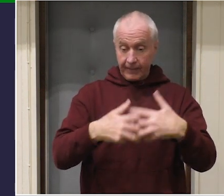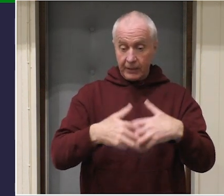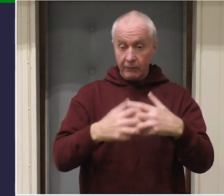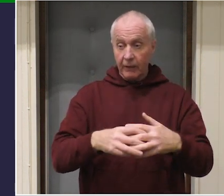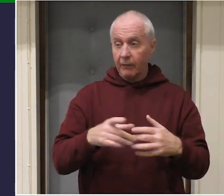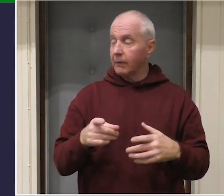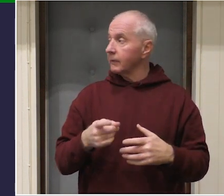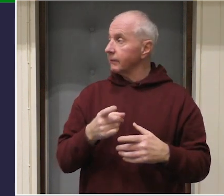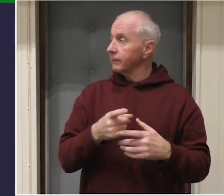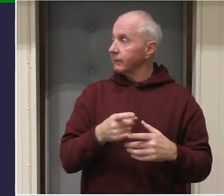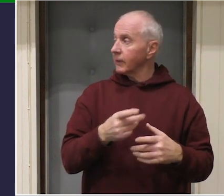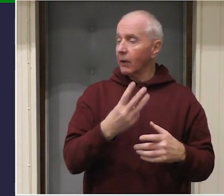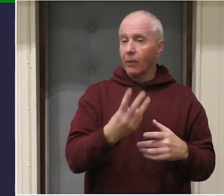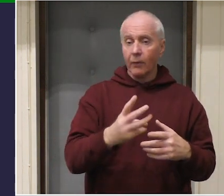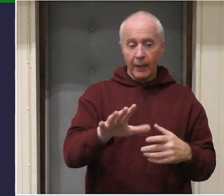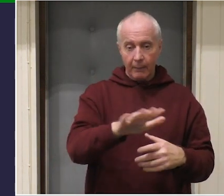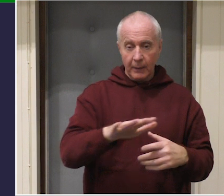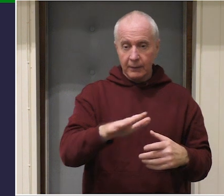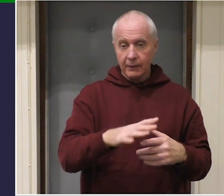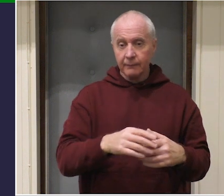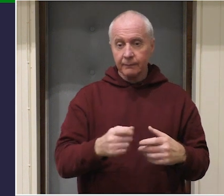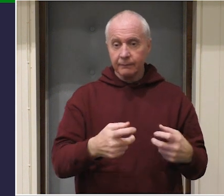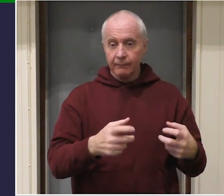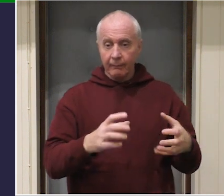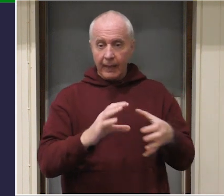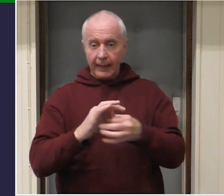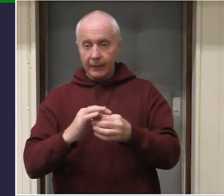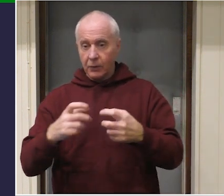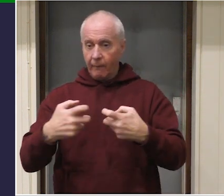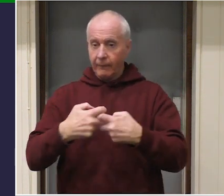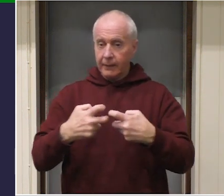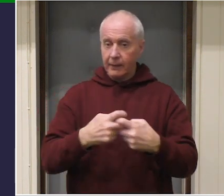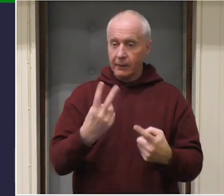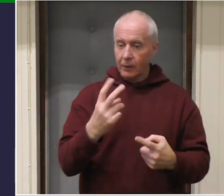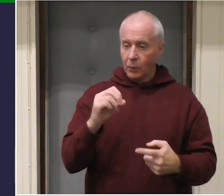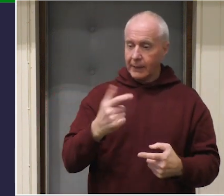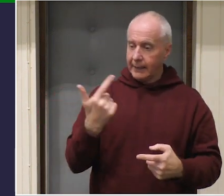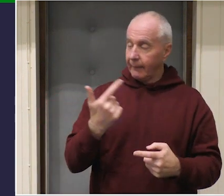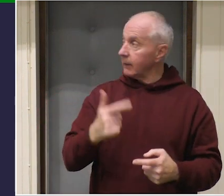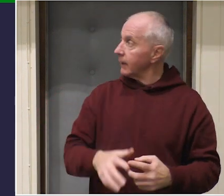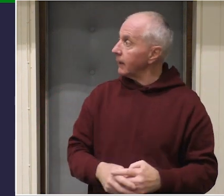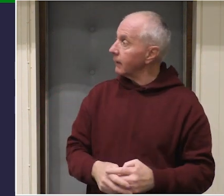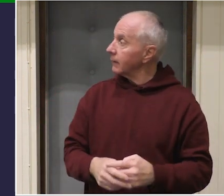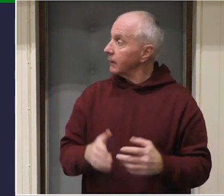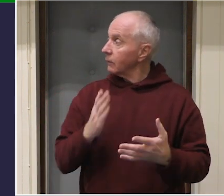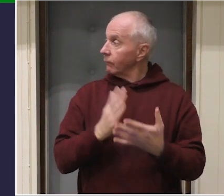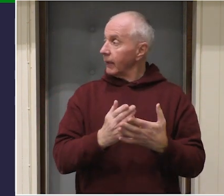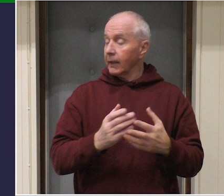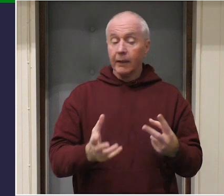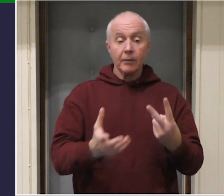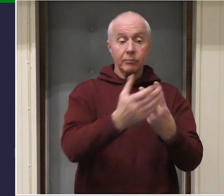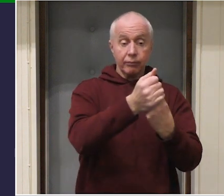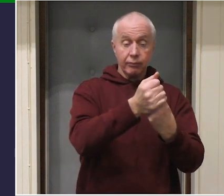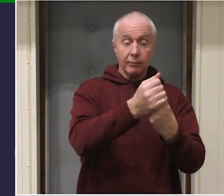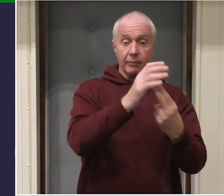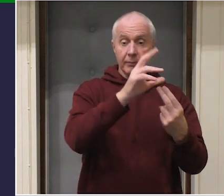3 places in the world. Nobel Prize in Physics, 2017. So I'm going to claim now that binary stars are at the forefront of stellar astrophysics